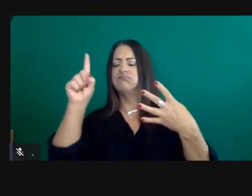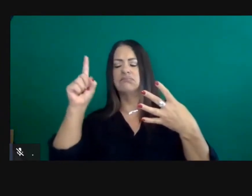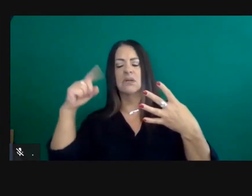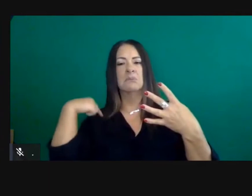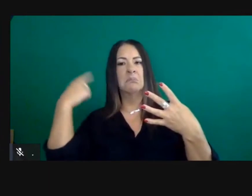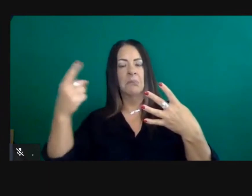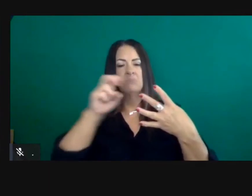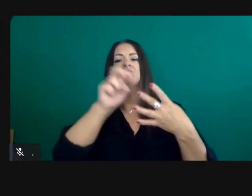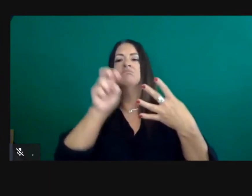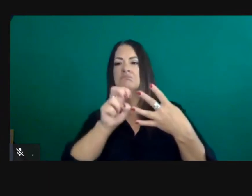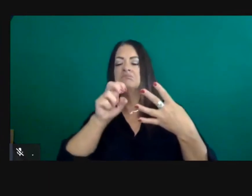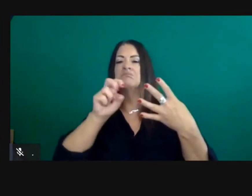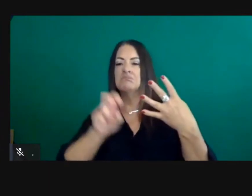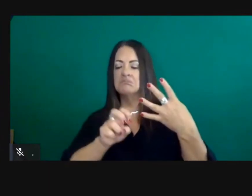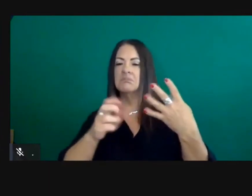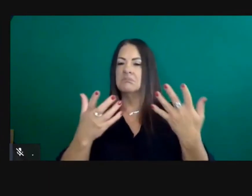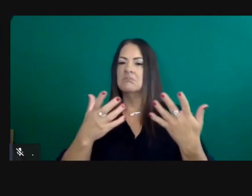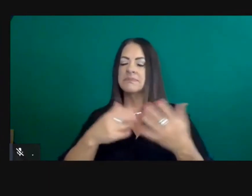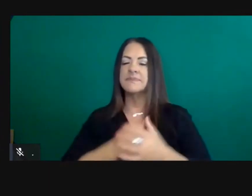Ibarra, How Matters.